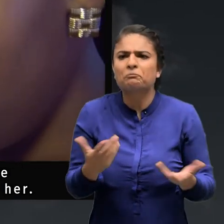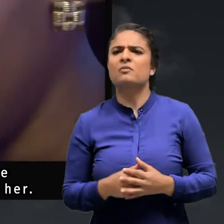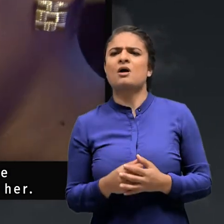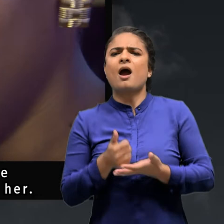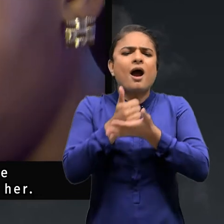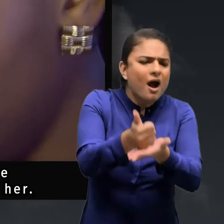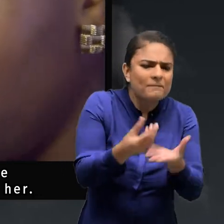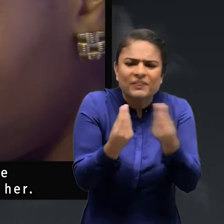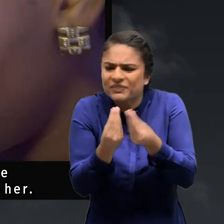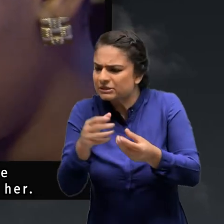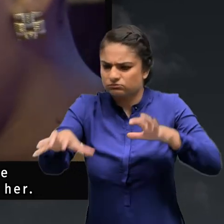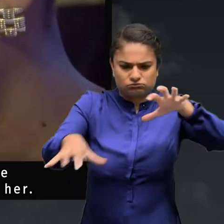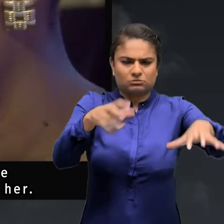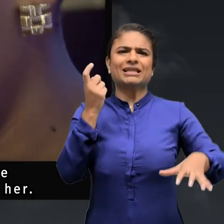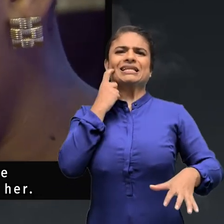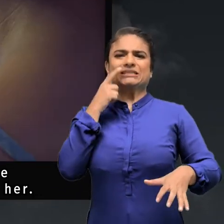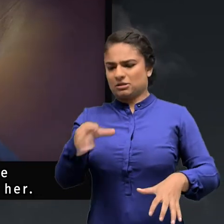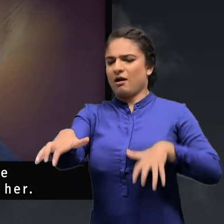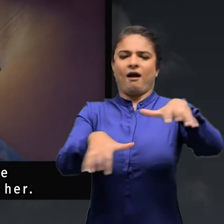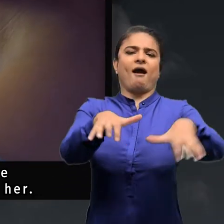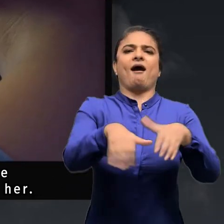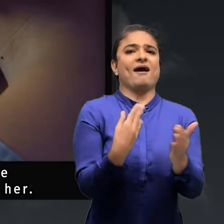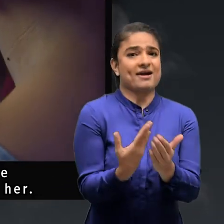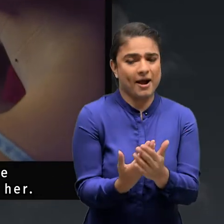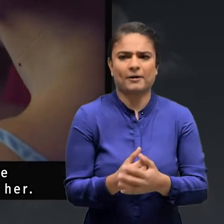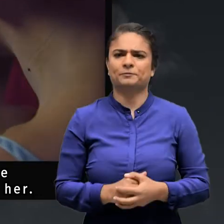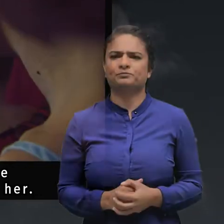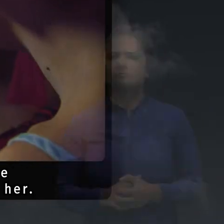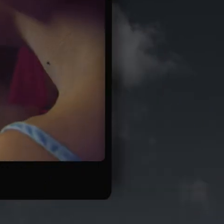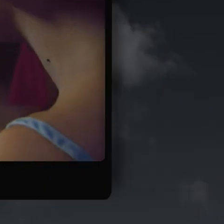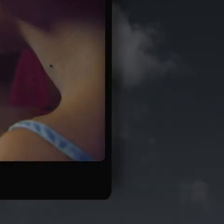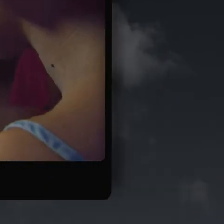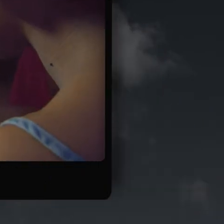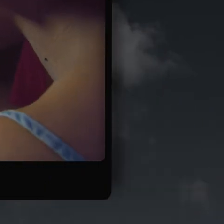iinto zakhe. Oku kwethu ukuba simncede zonke into imaterial ibe lapha phambi kwakhe.